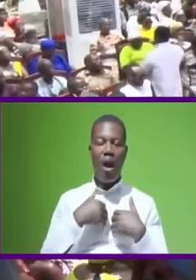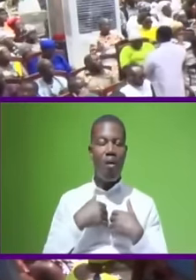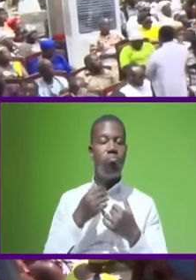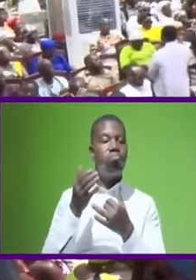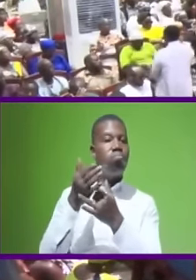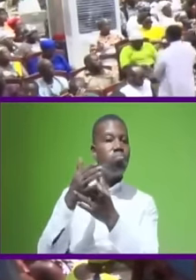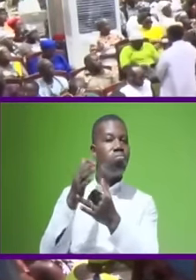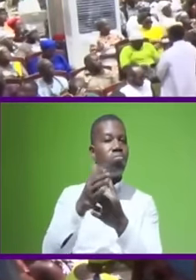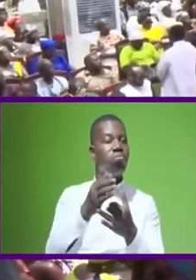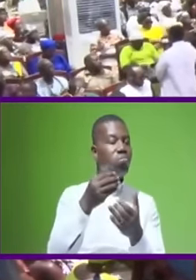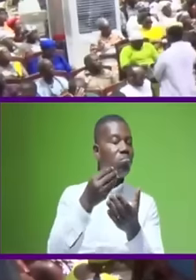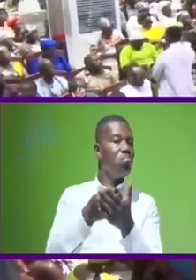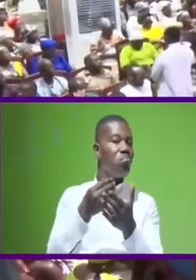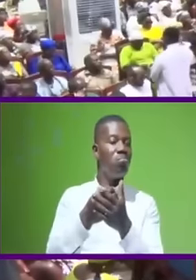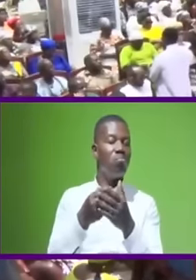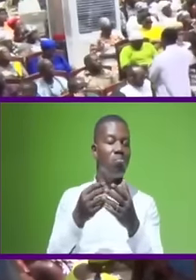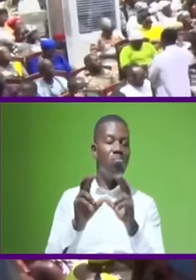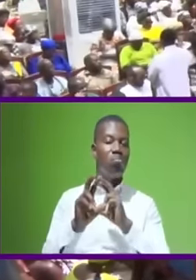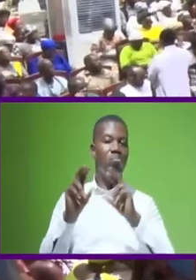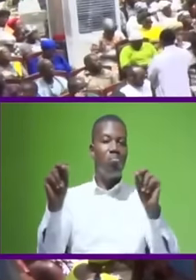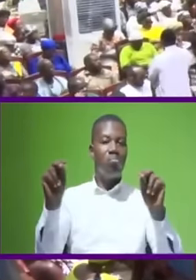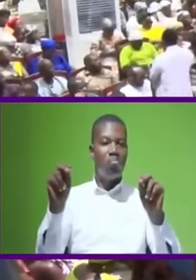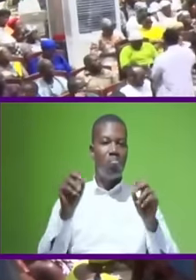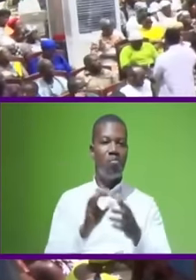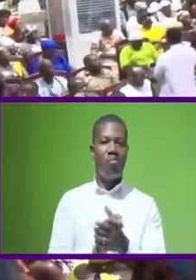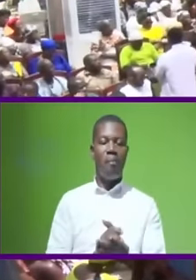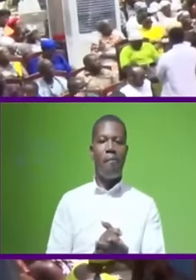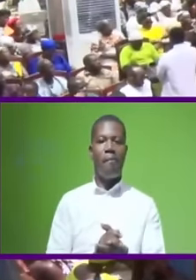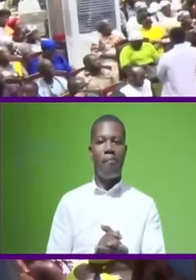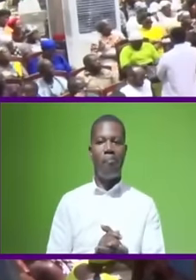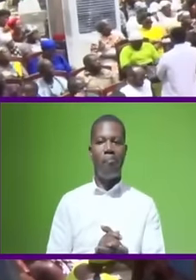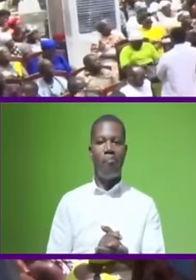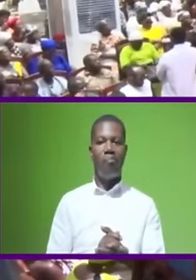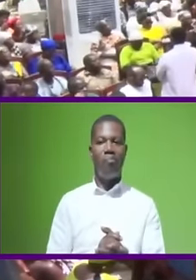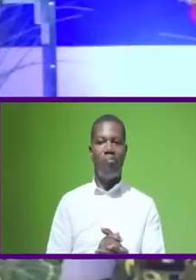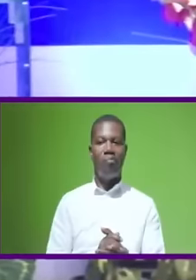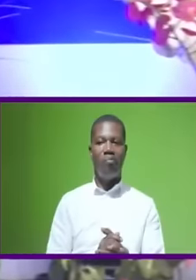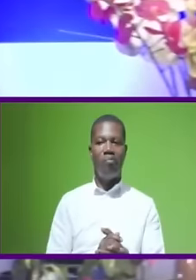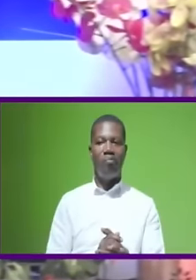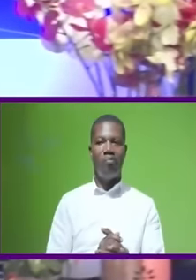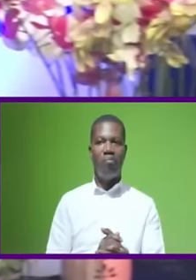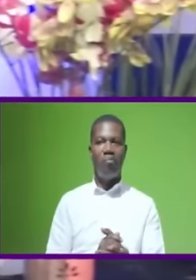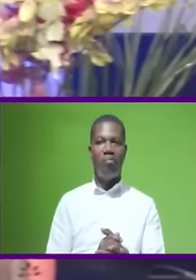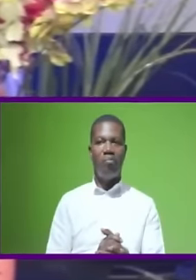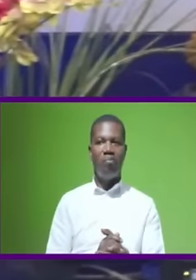they have nothing to do with sharing money with you.